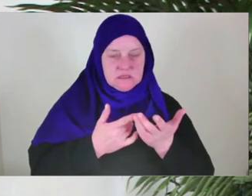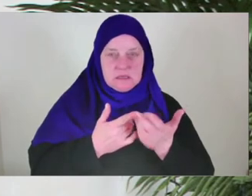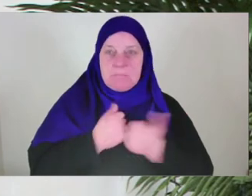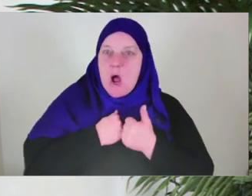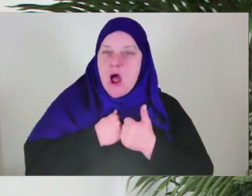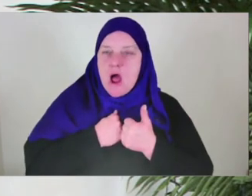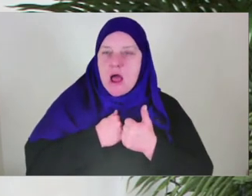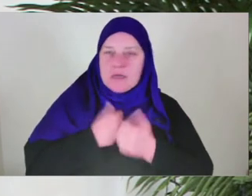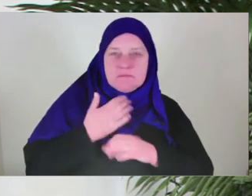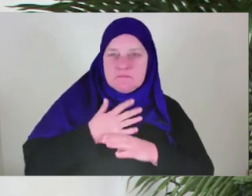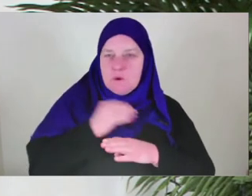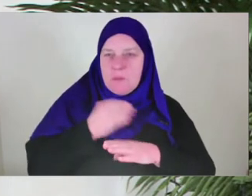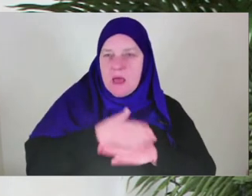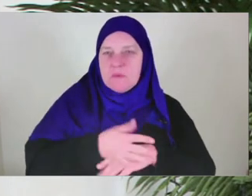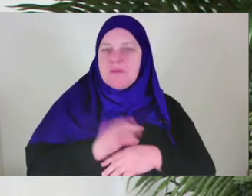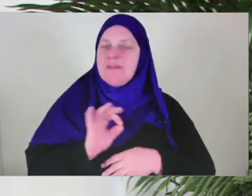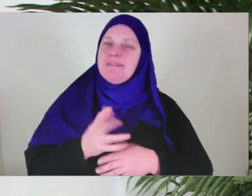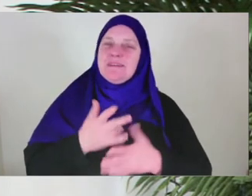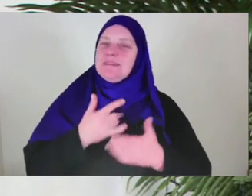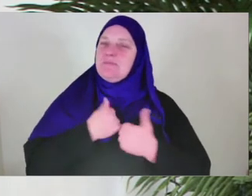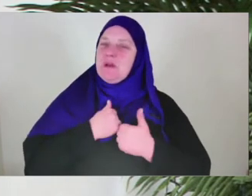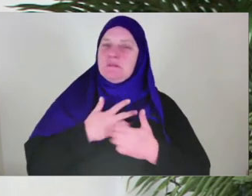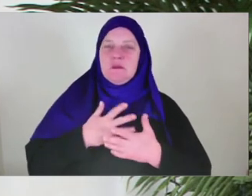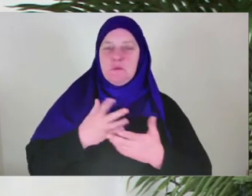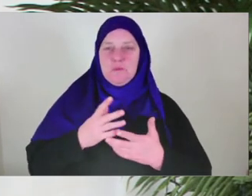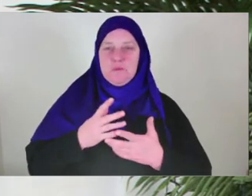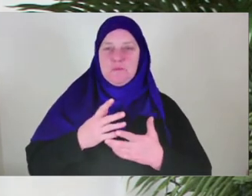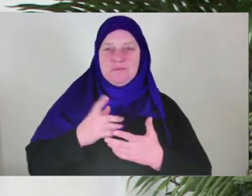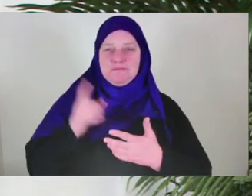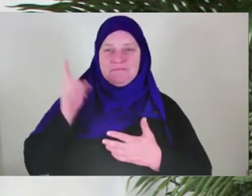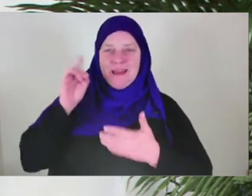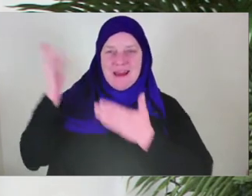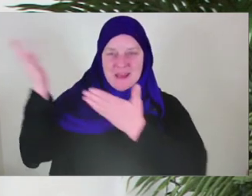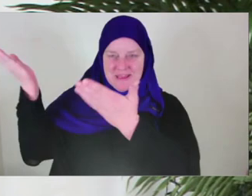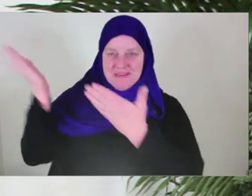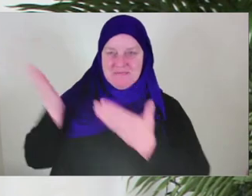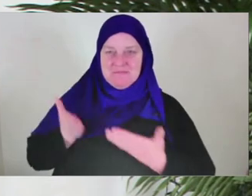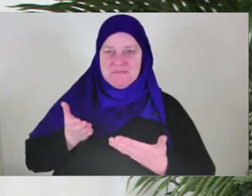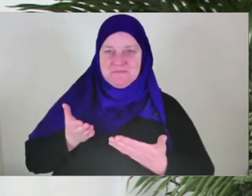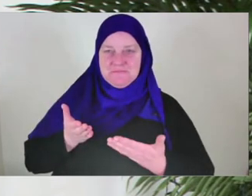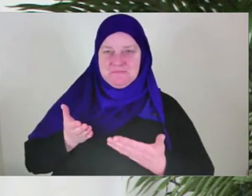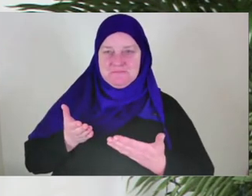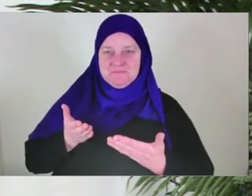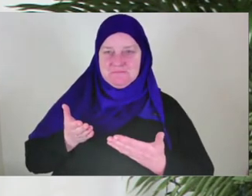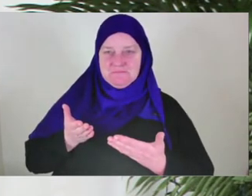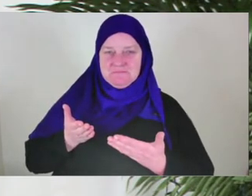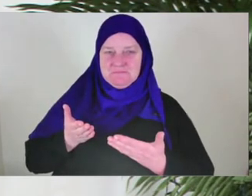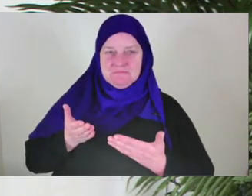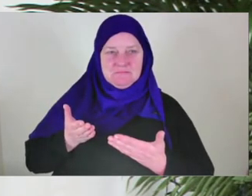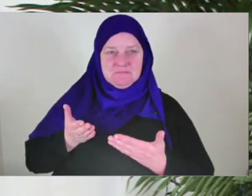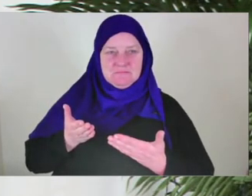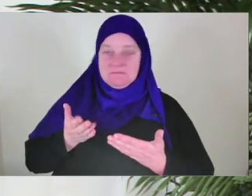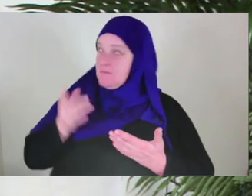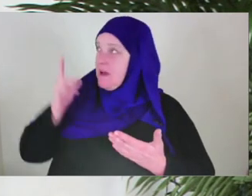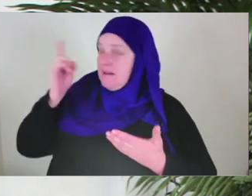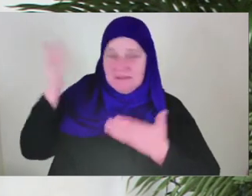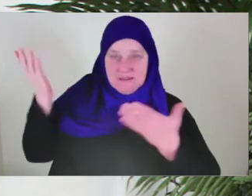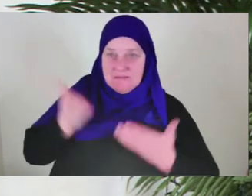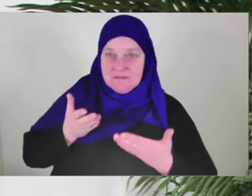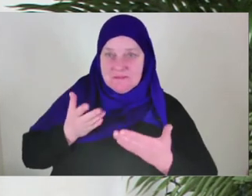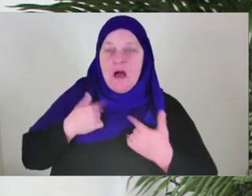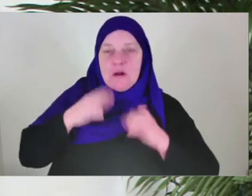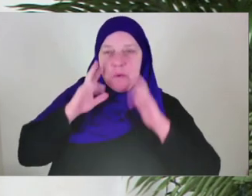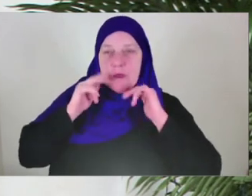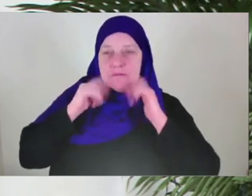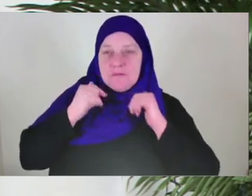that, if for my son, for example, when he's very young, I might say, we're going out to the shops or we're going something, look,